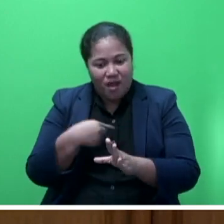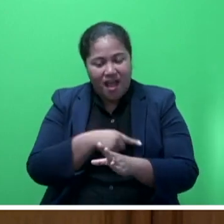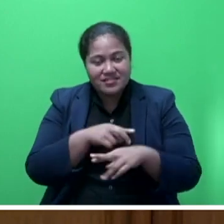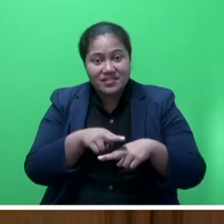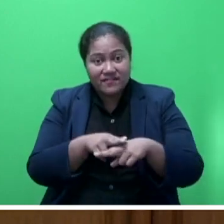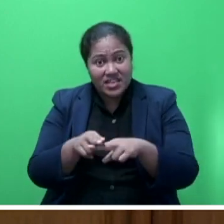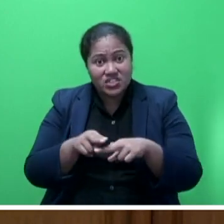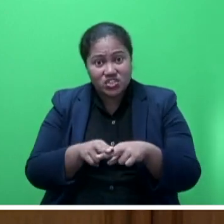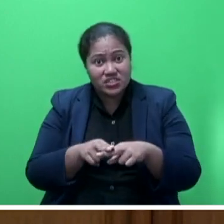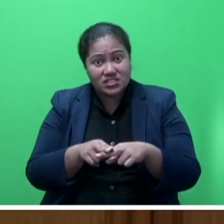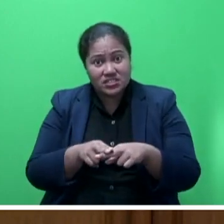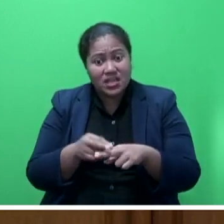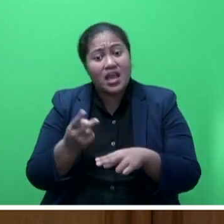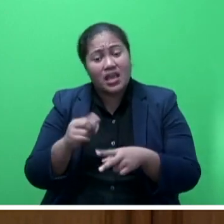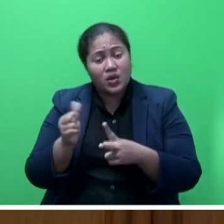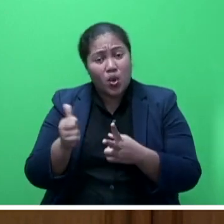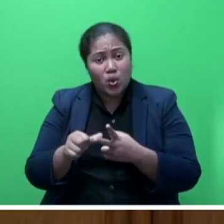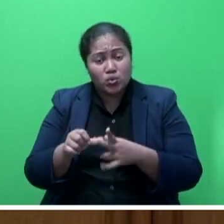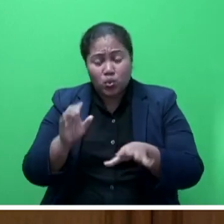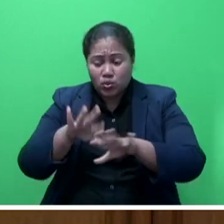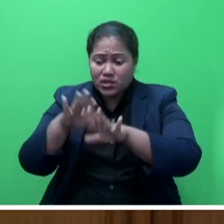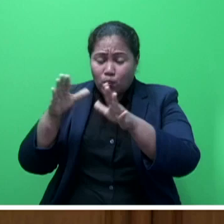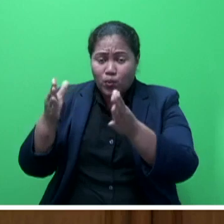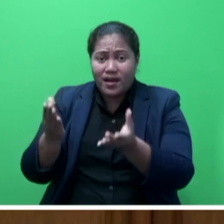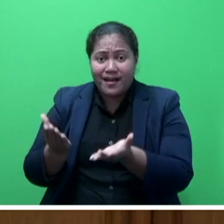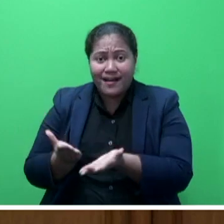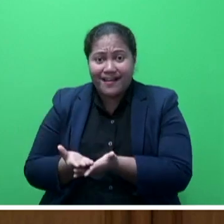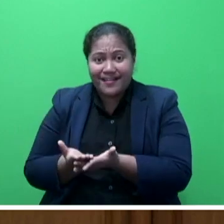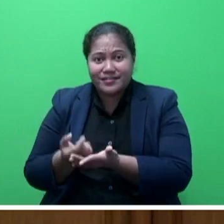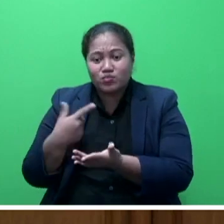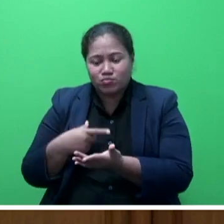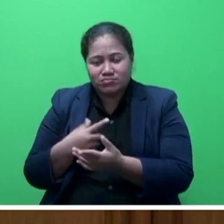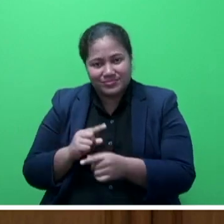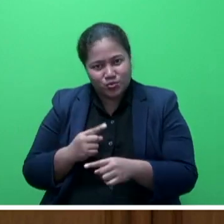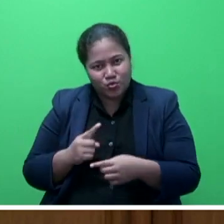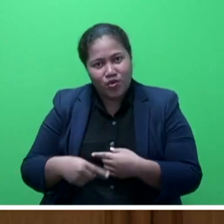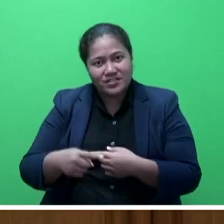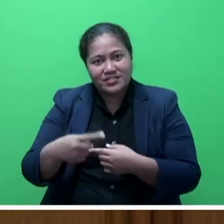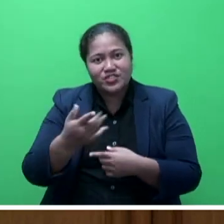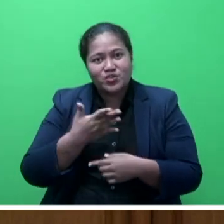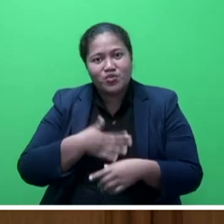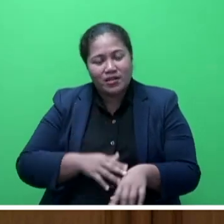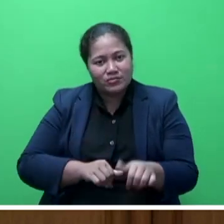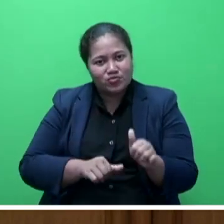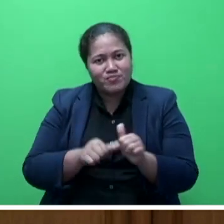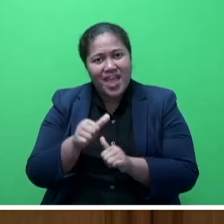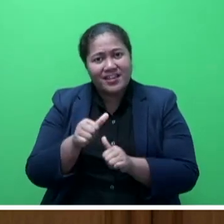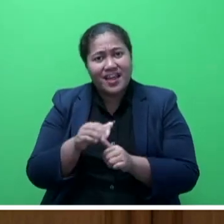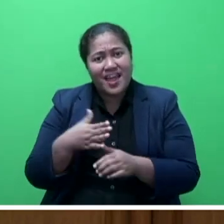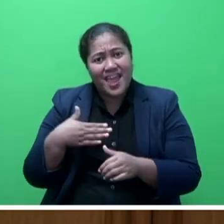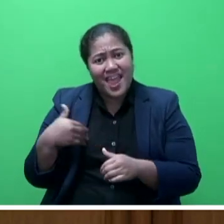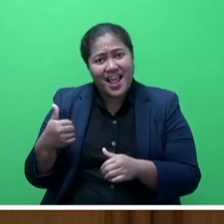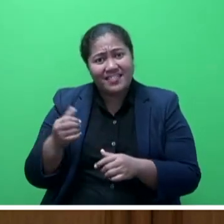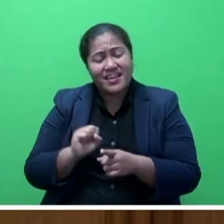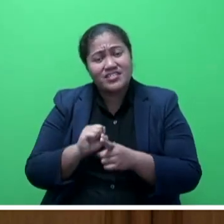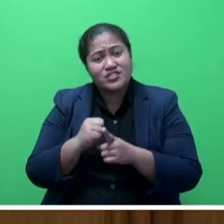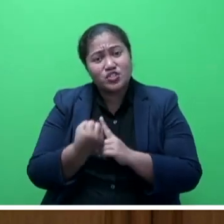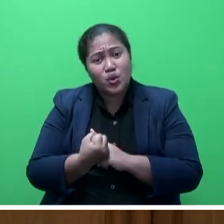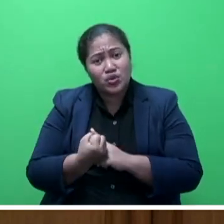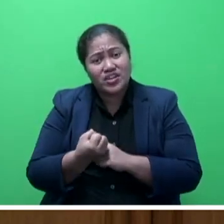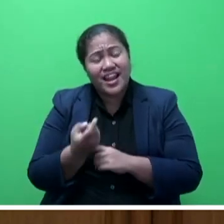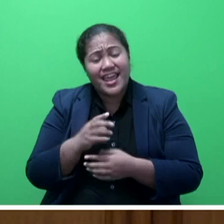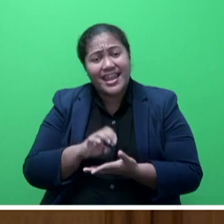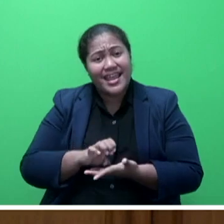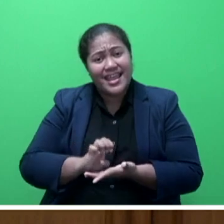indeed the world as we continue to battle the health, social, and economic